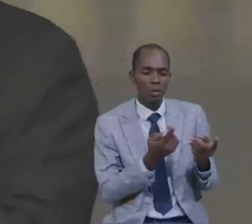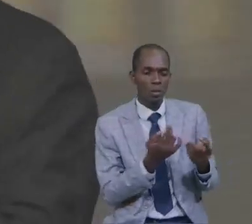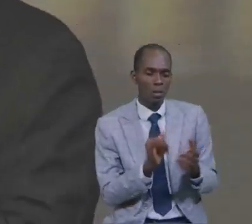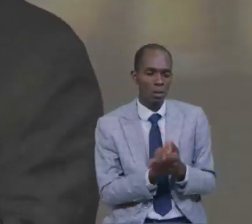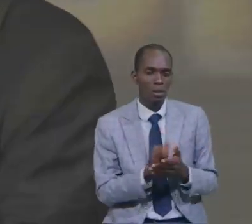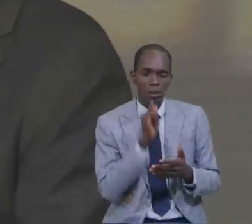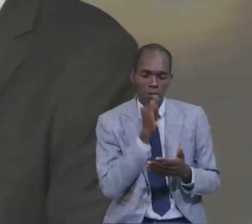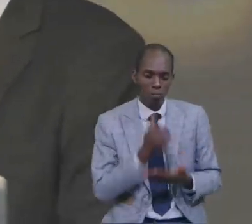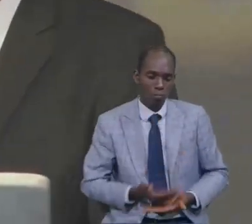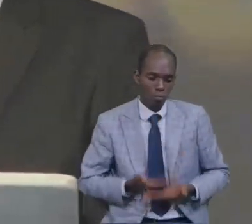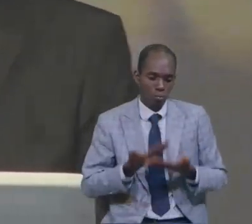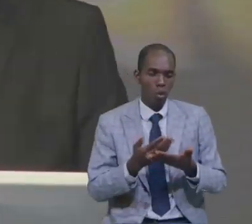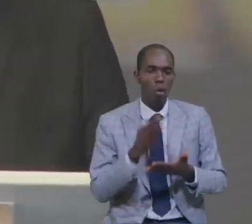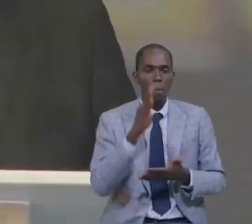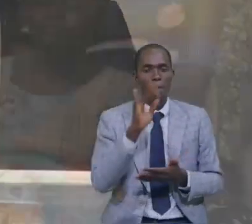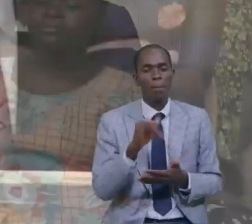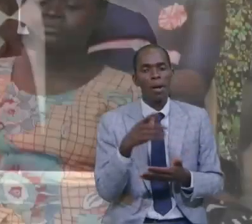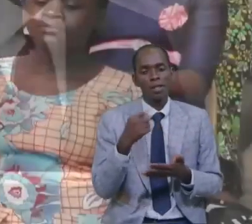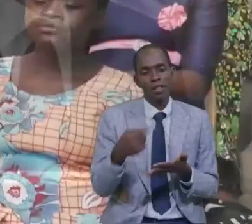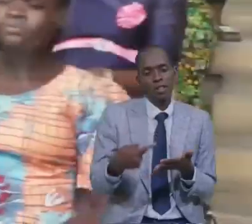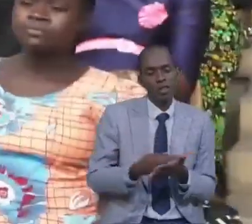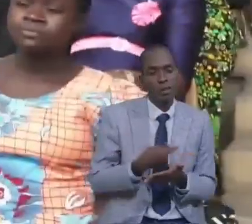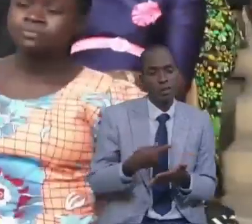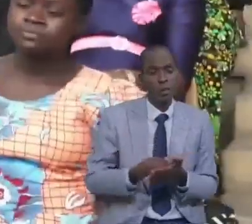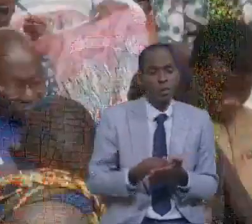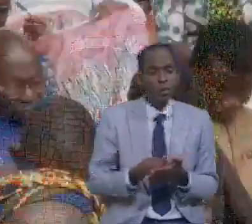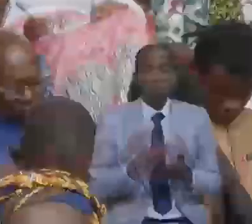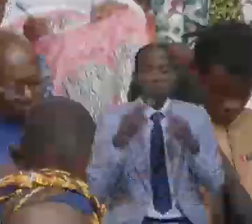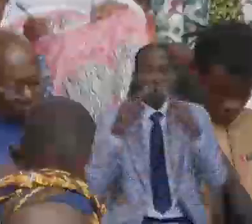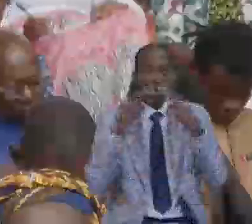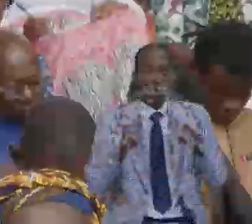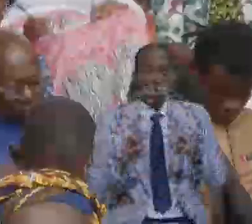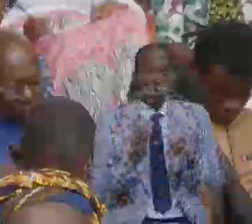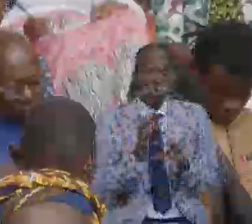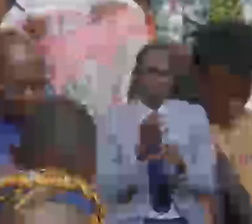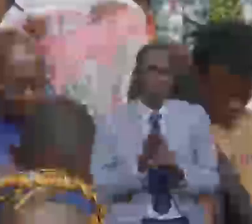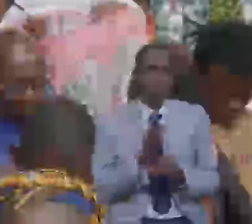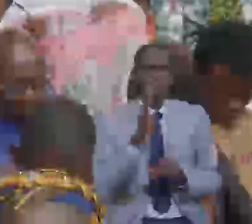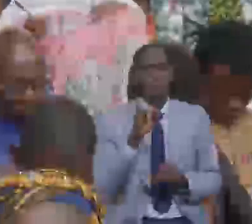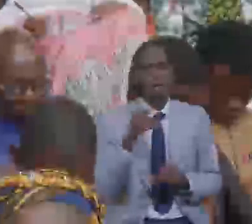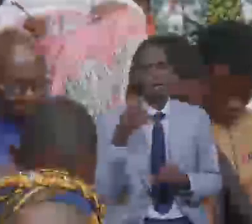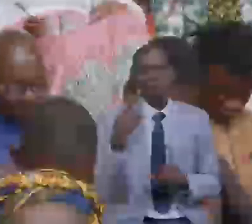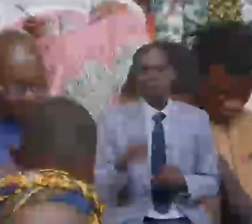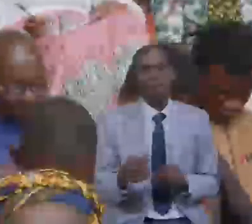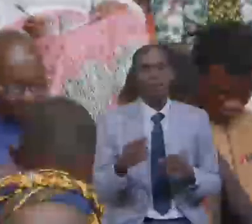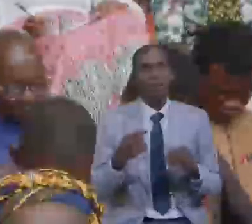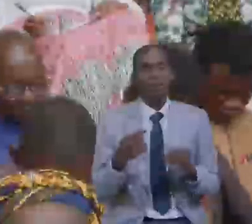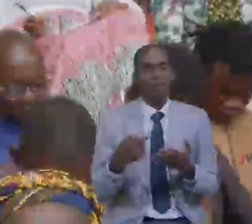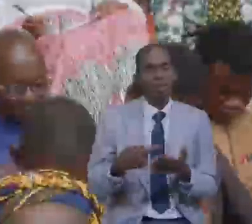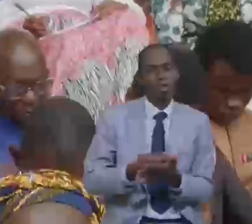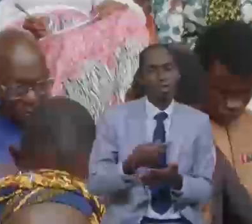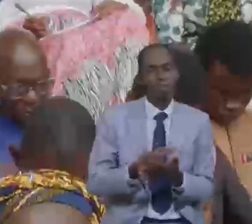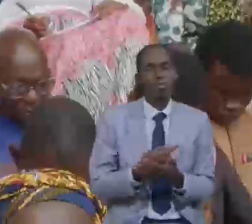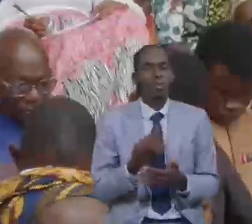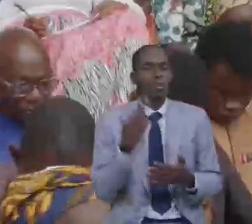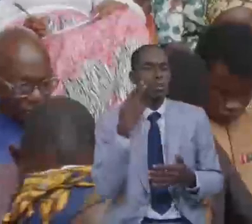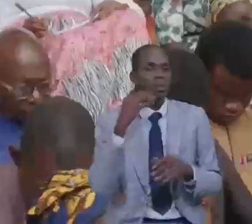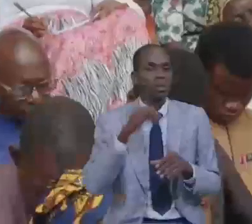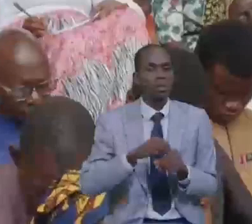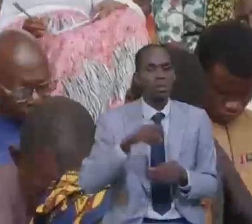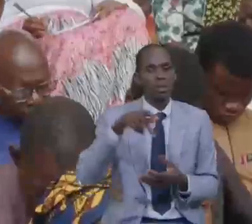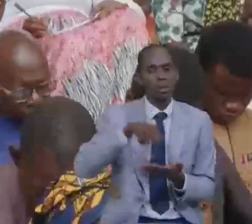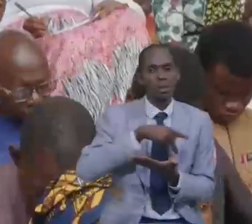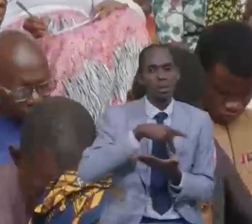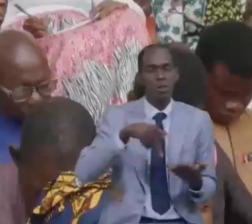tells us in Psalm 19, verse 7, it says, the law of the Lord is